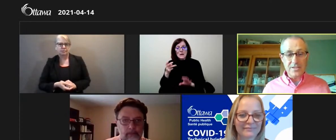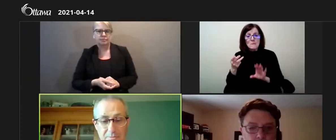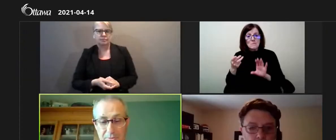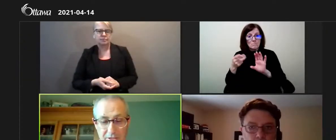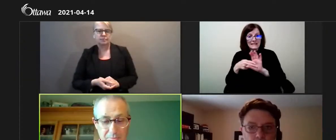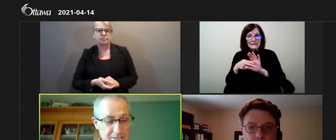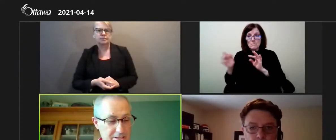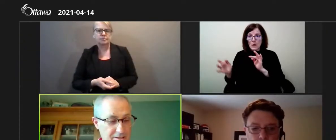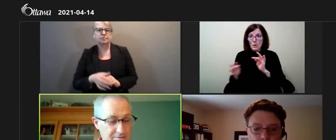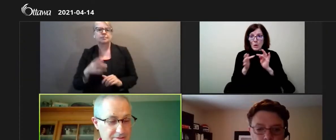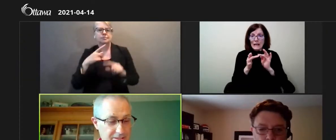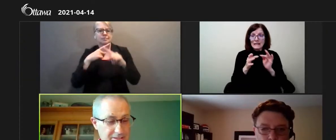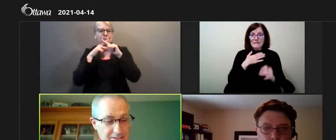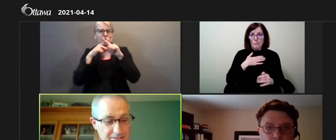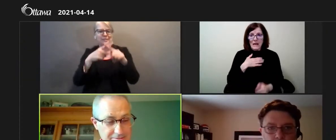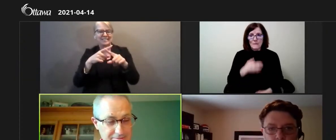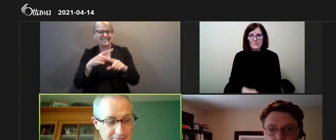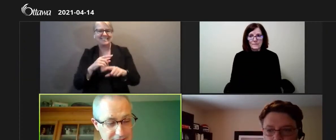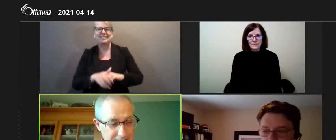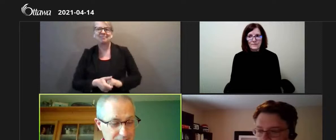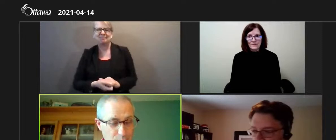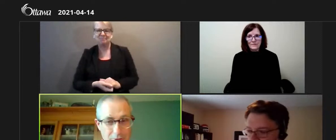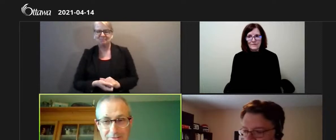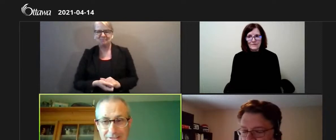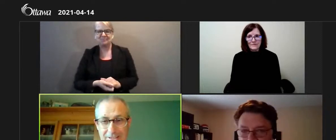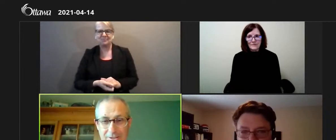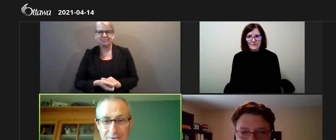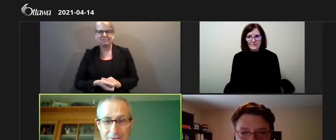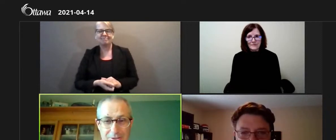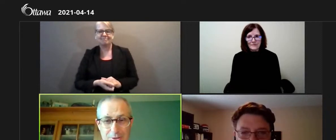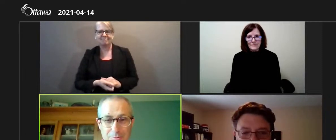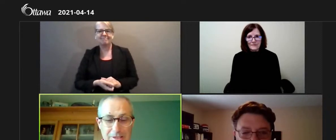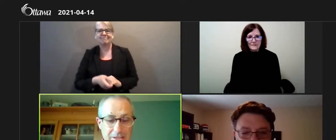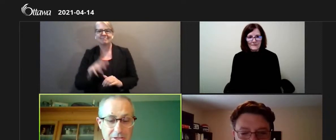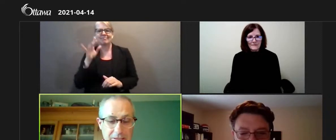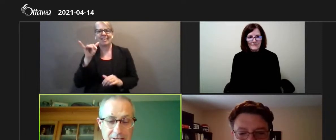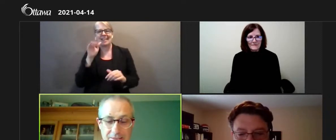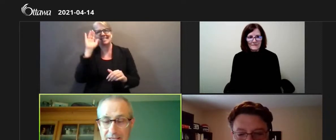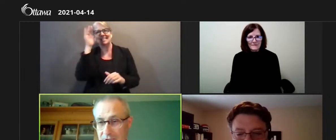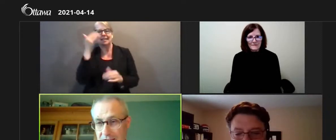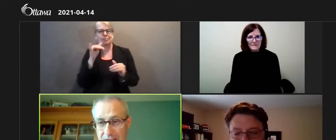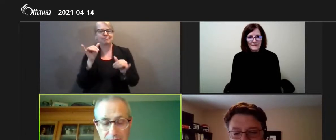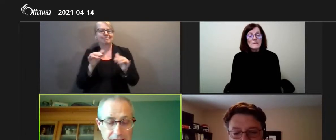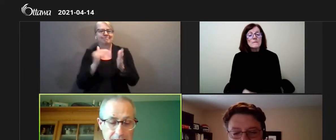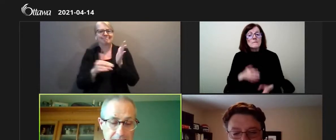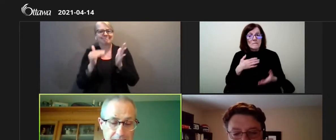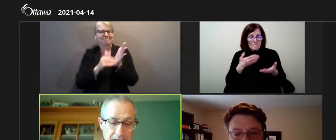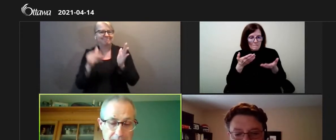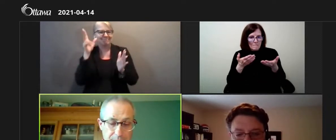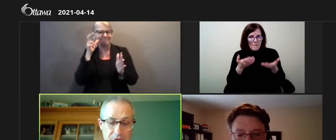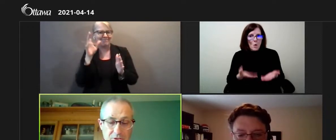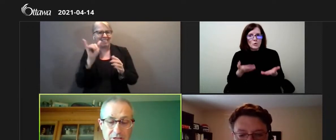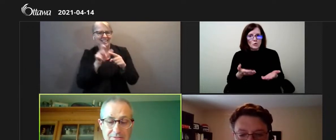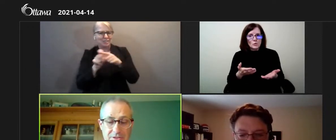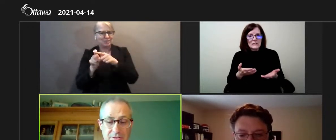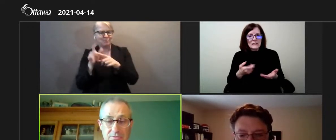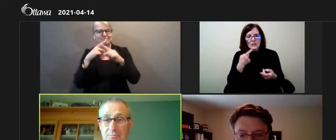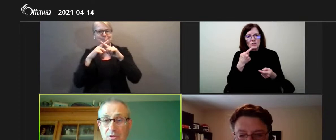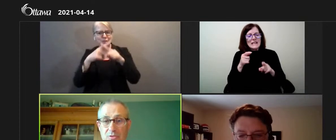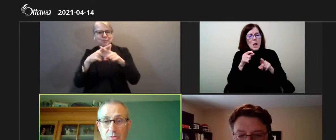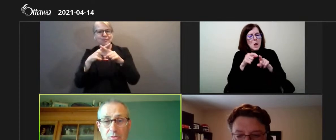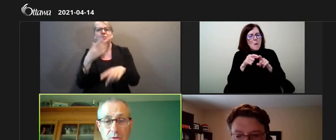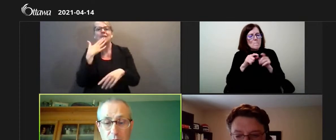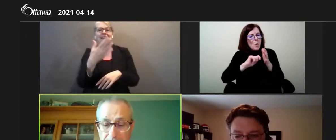Sorry, just unmuting myself. The word of the year, the term of the year. Thank you, Catherine. Good